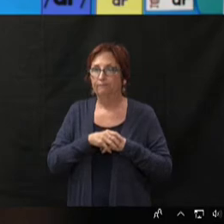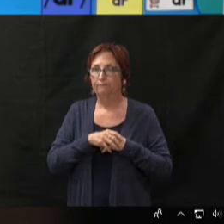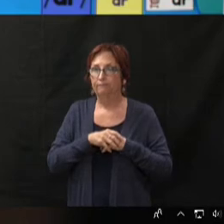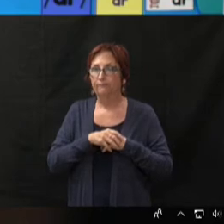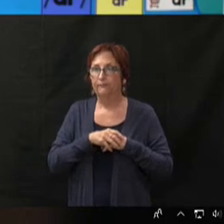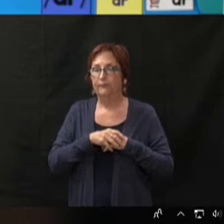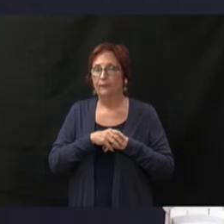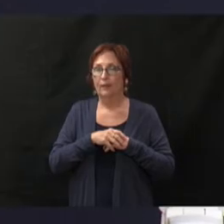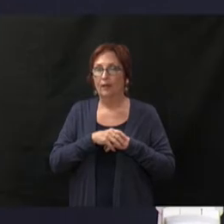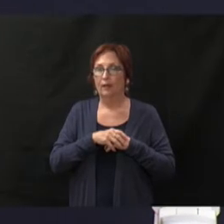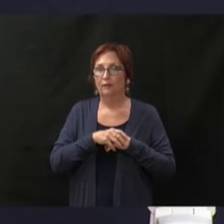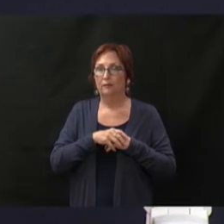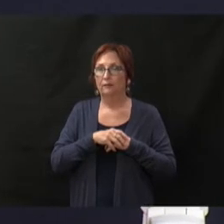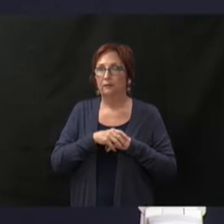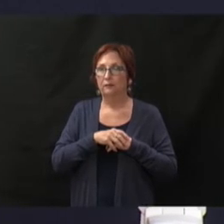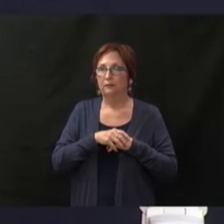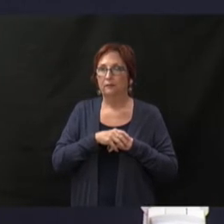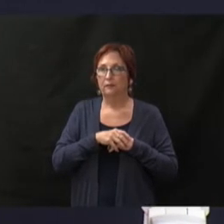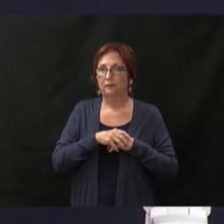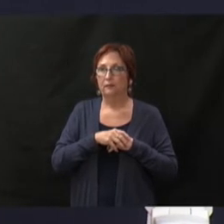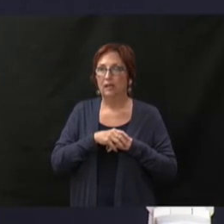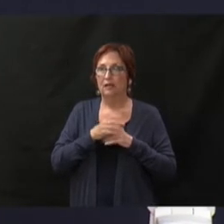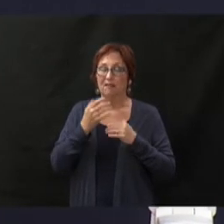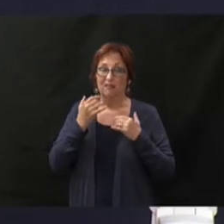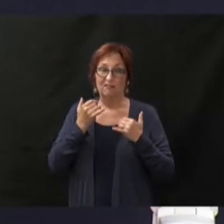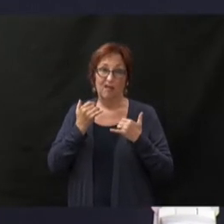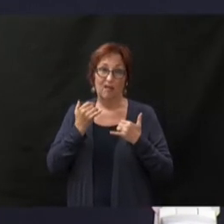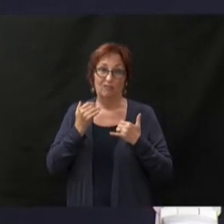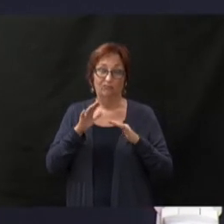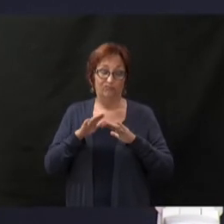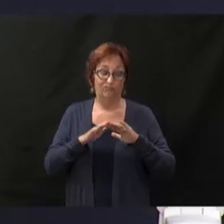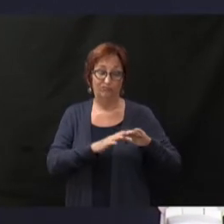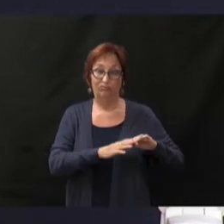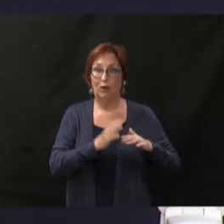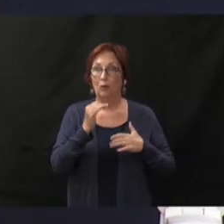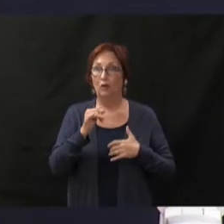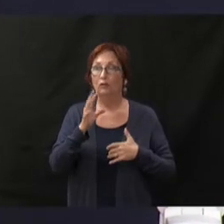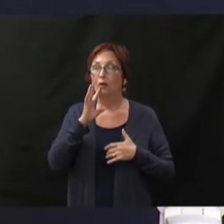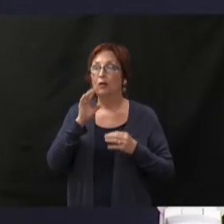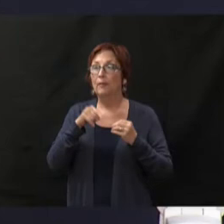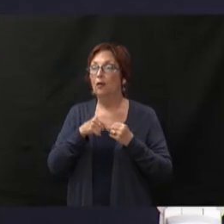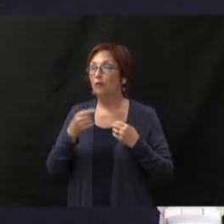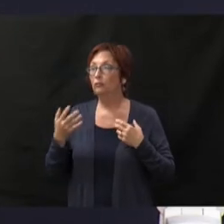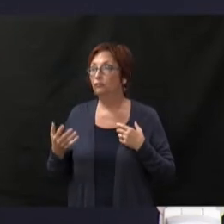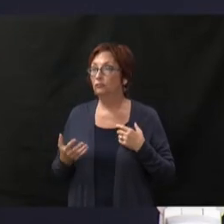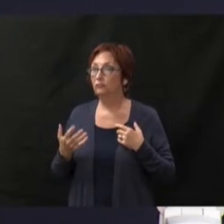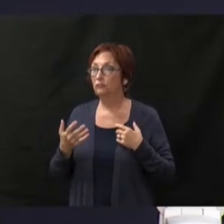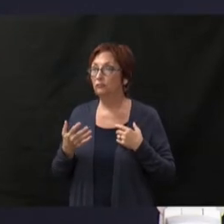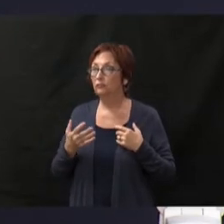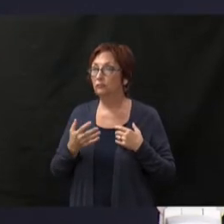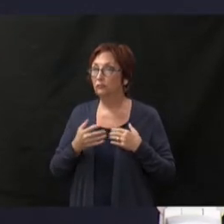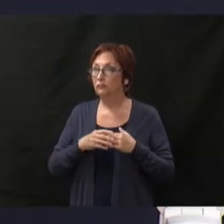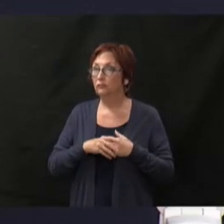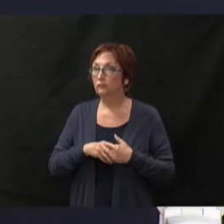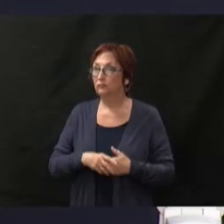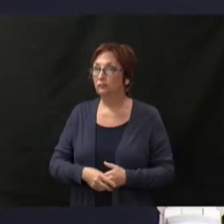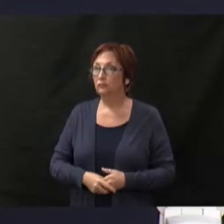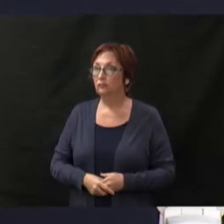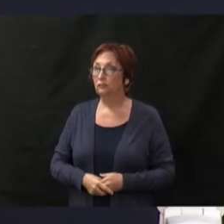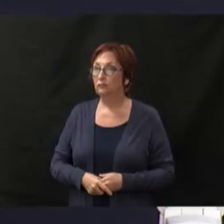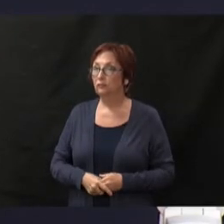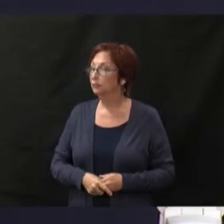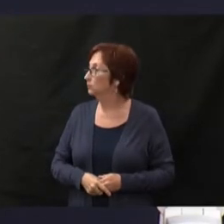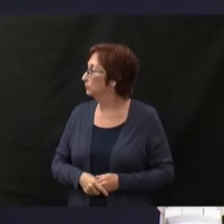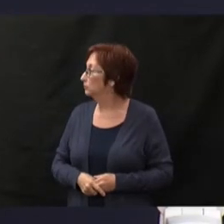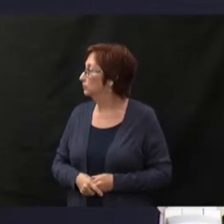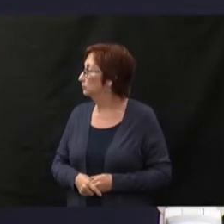go away from that and talk to you about, if I can find, oh, here we go. Is this the thing? Okay. This is a touch screen